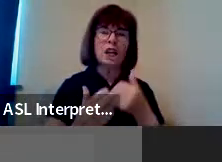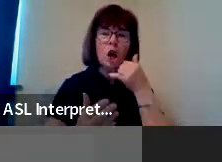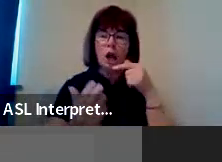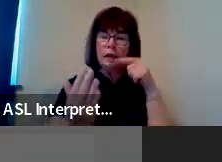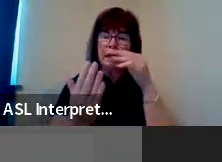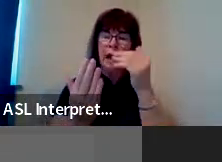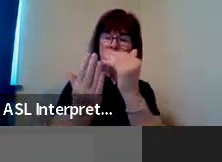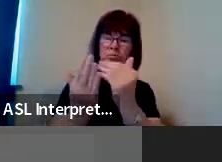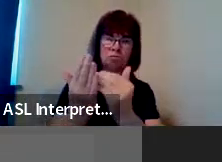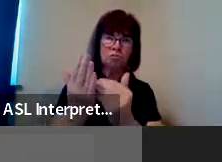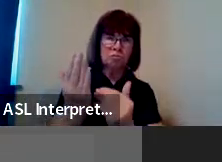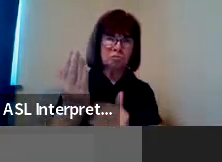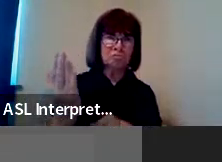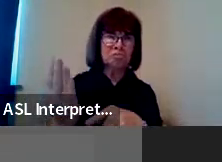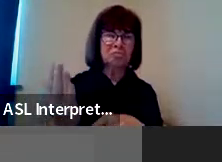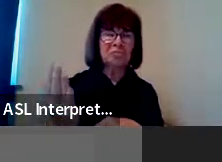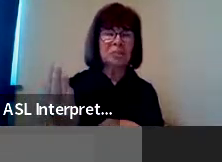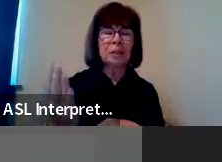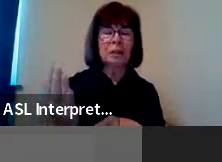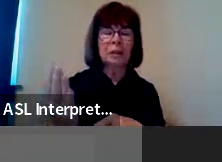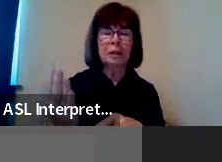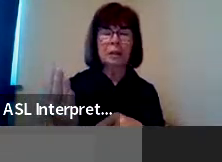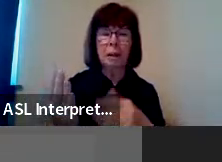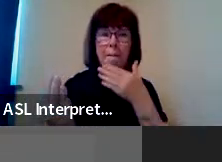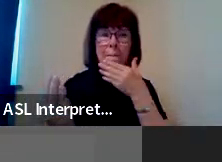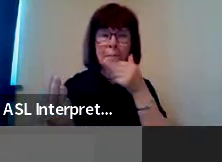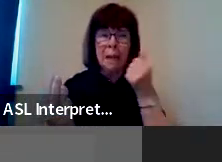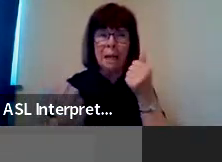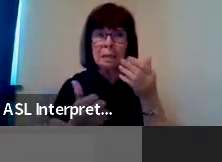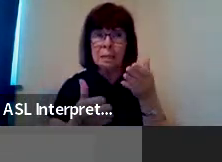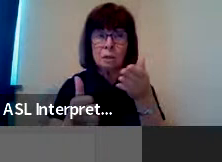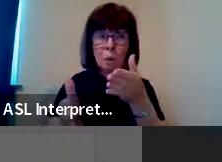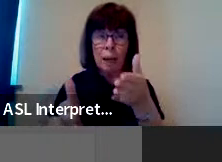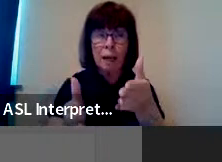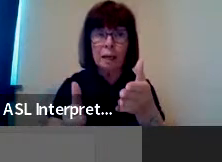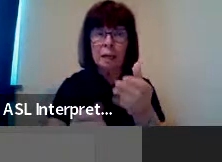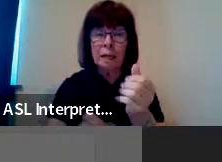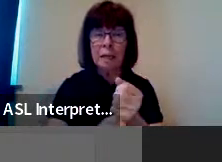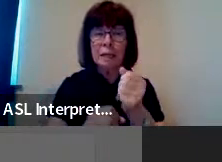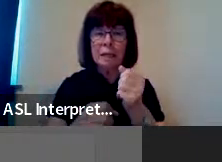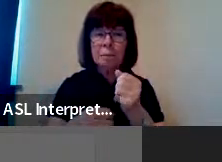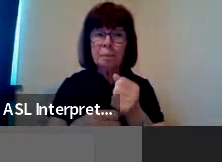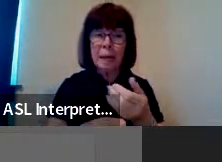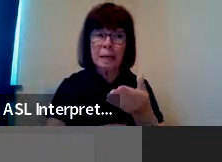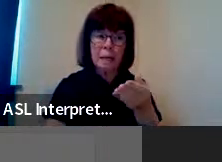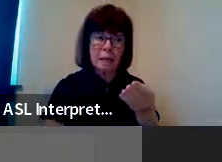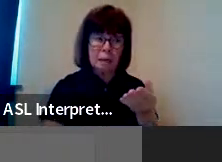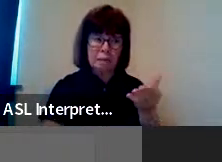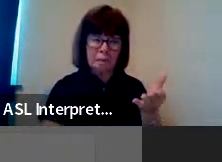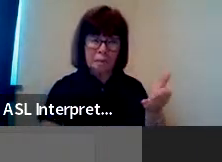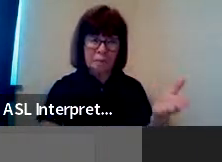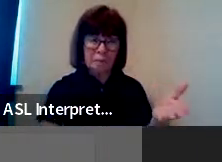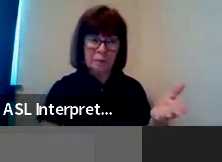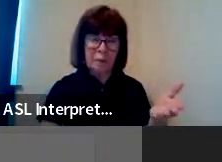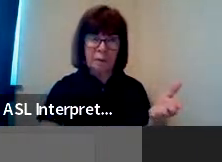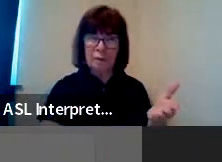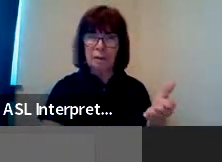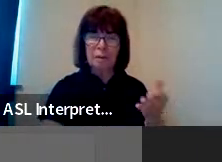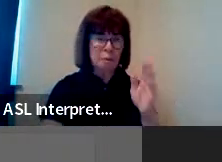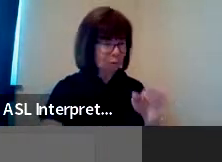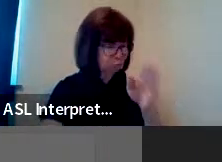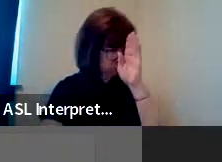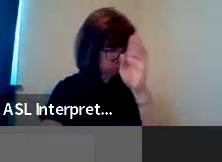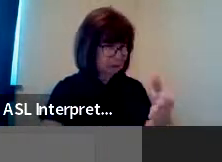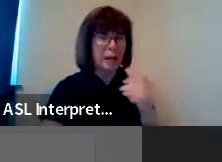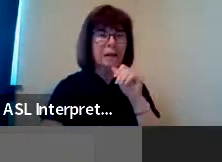also the best way is like making the material really like straightforward without